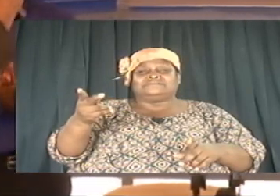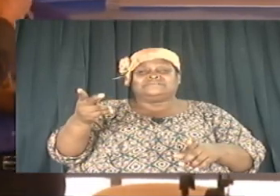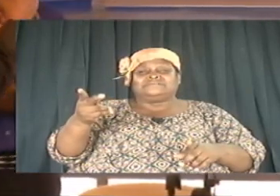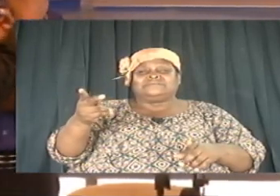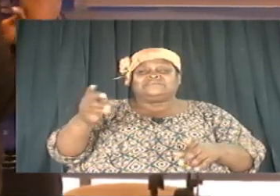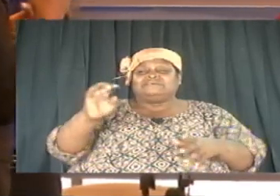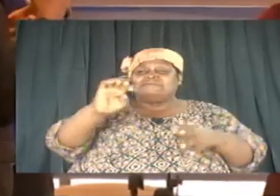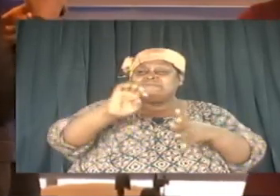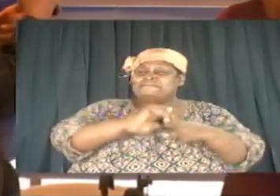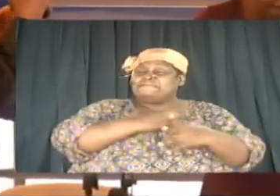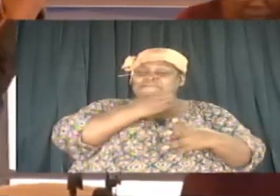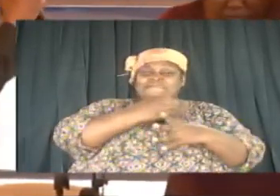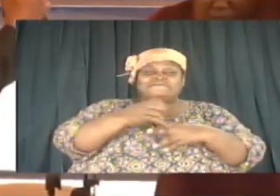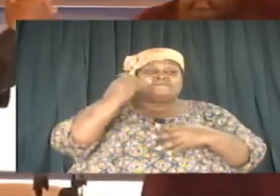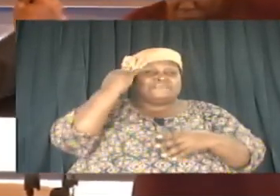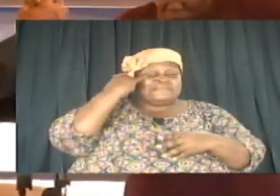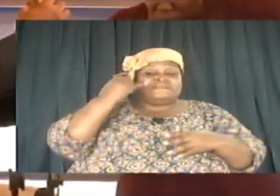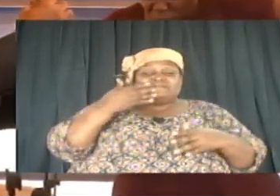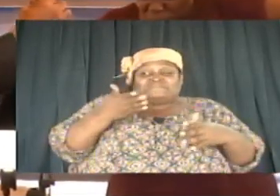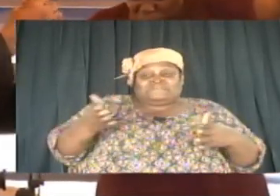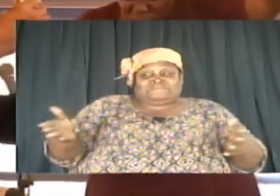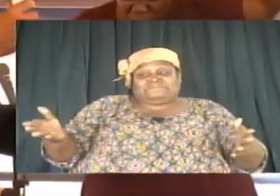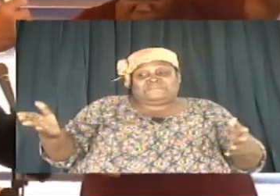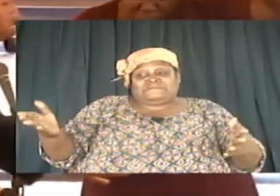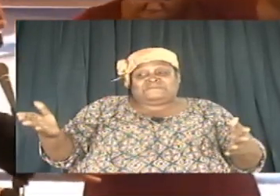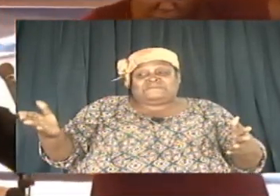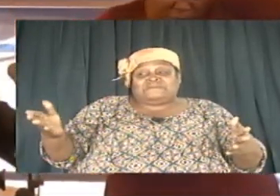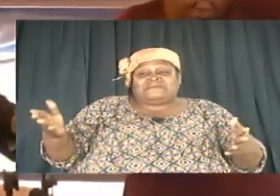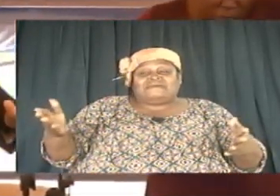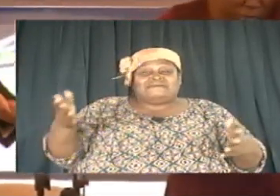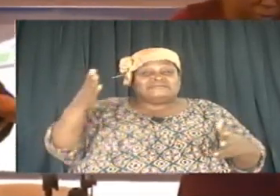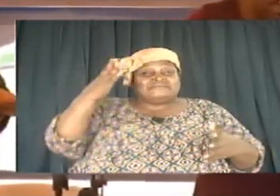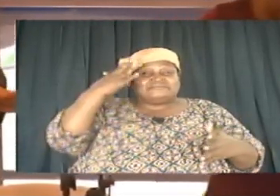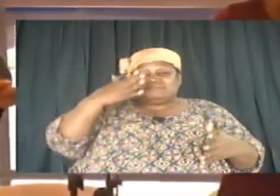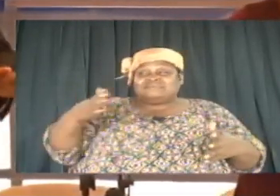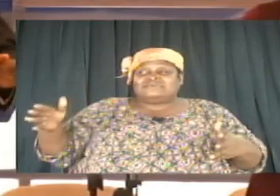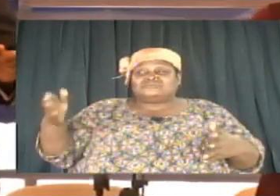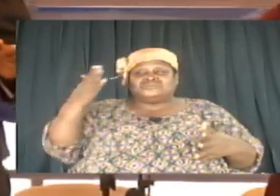even if there are things that you don't even know about,